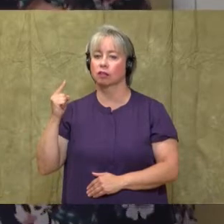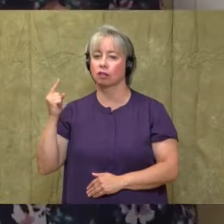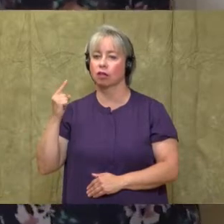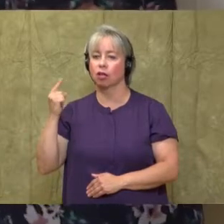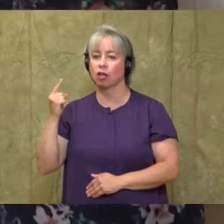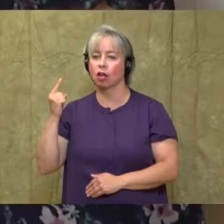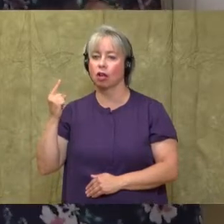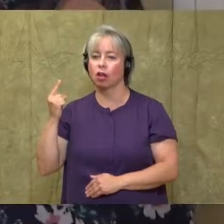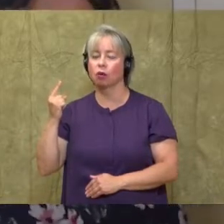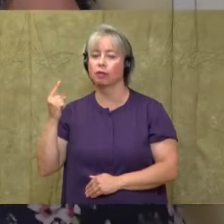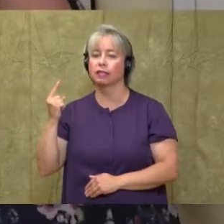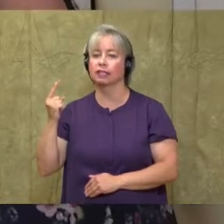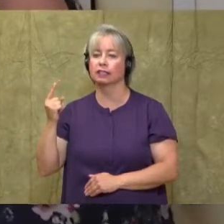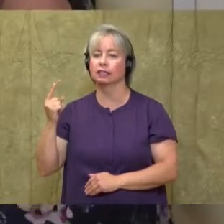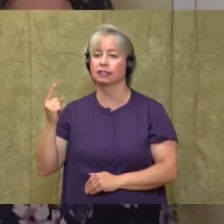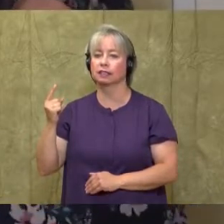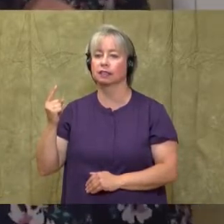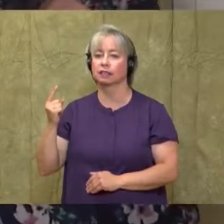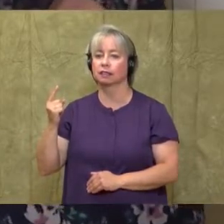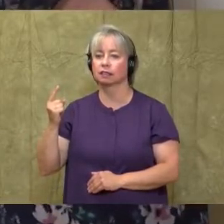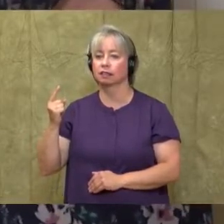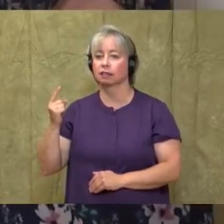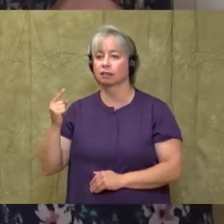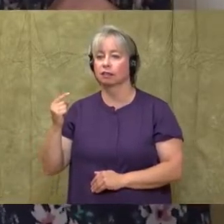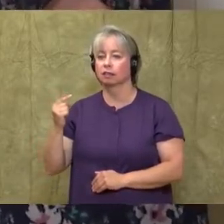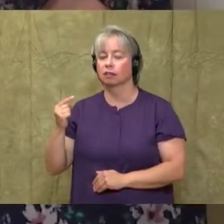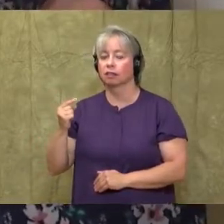the right